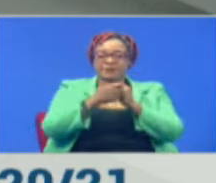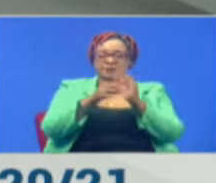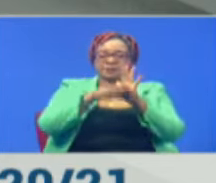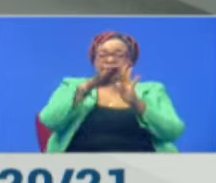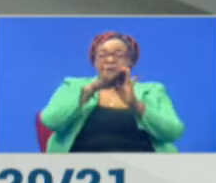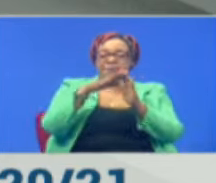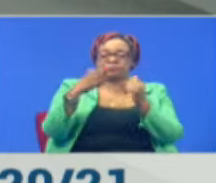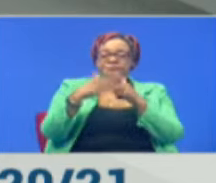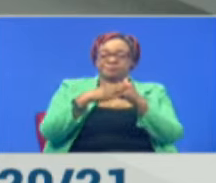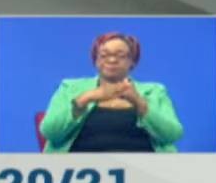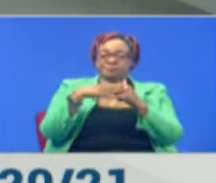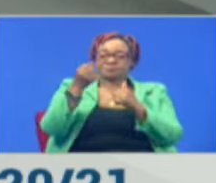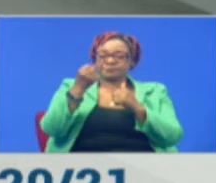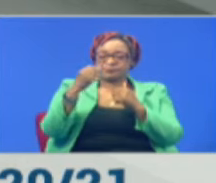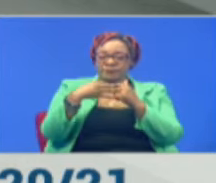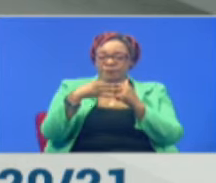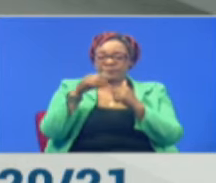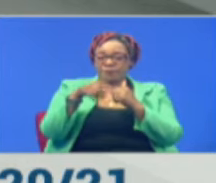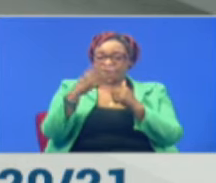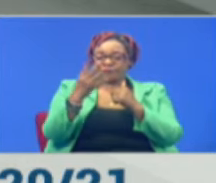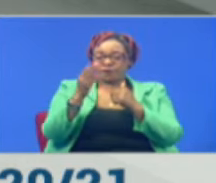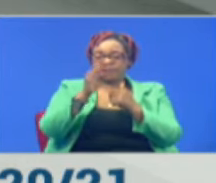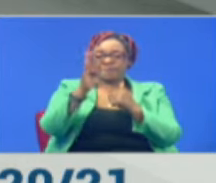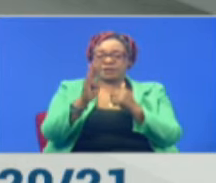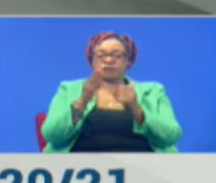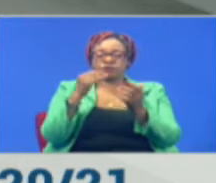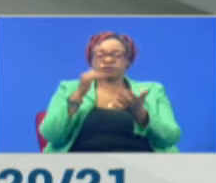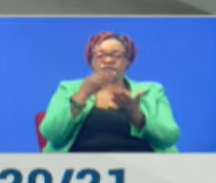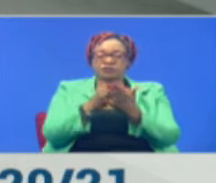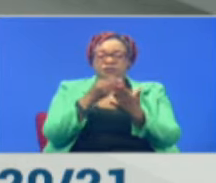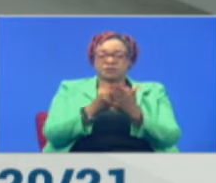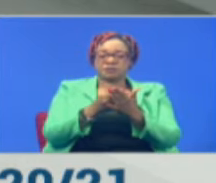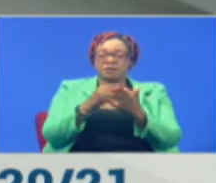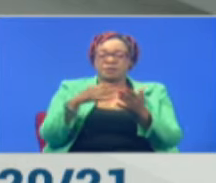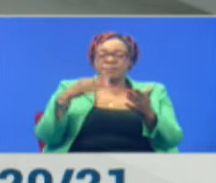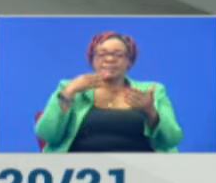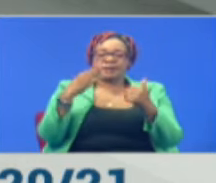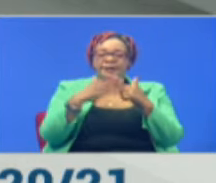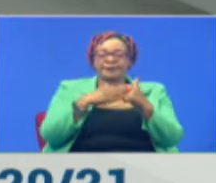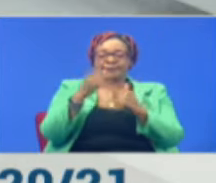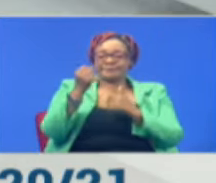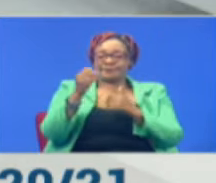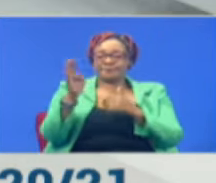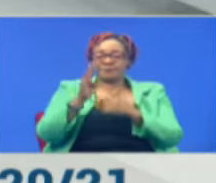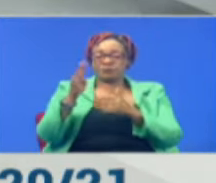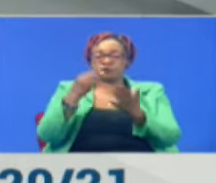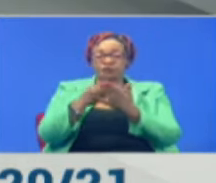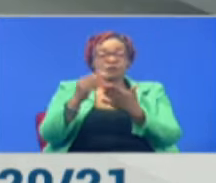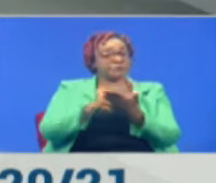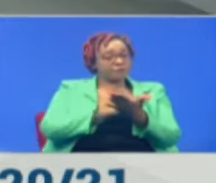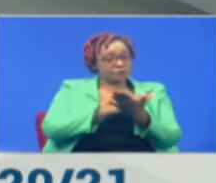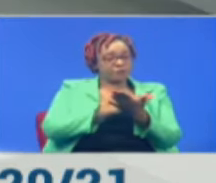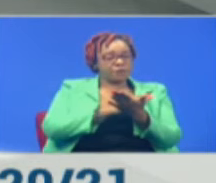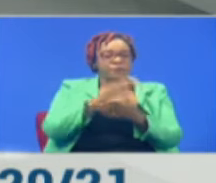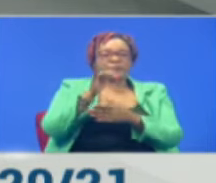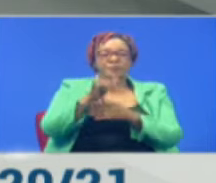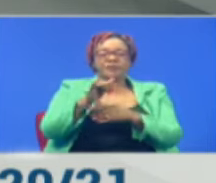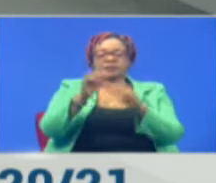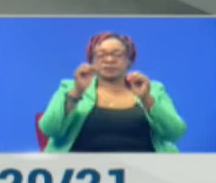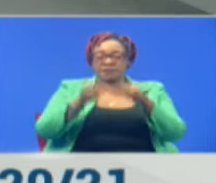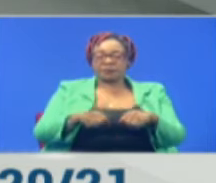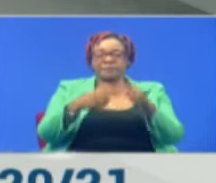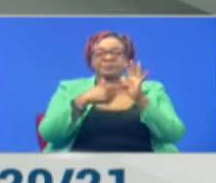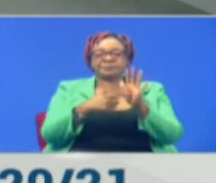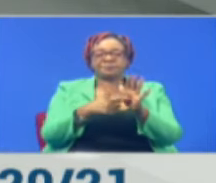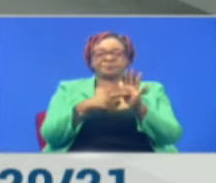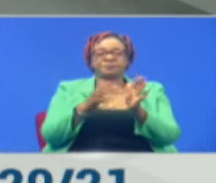958.4 billion shillings compared to the earlier 905 billion shillings. This rise can be attributed to an